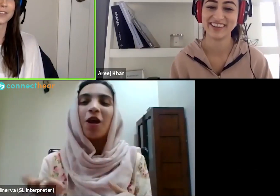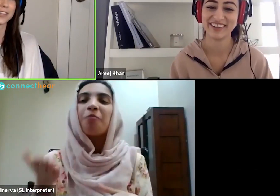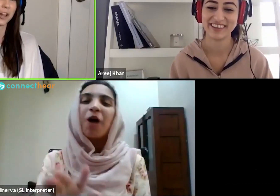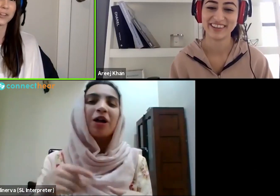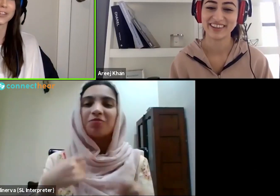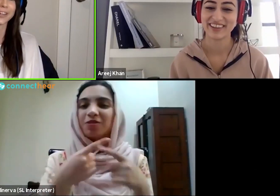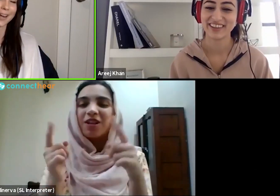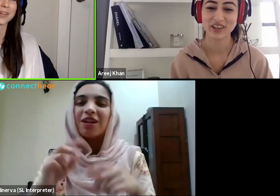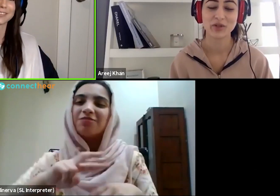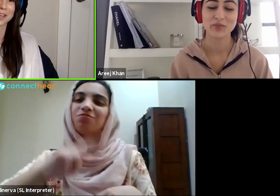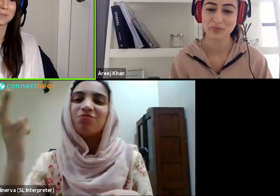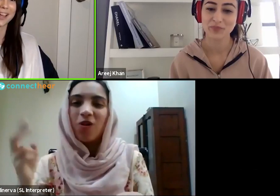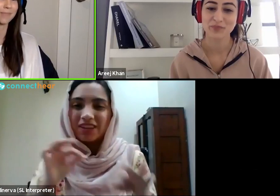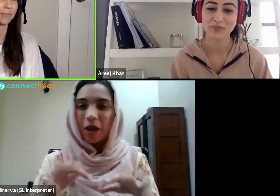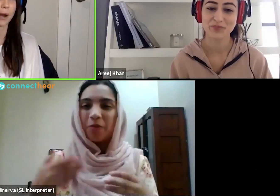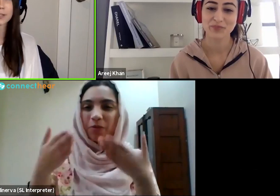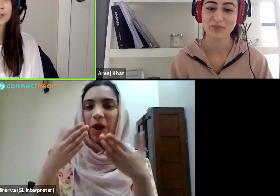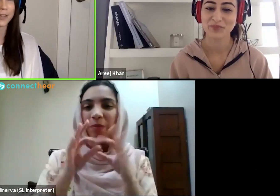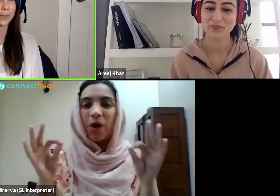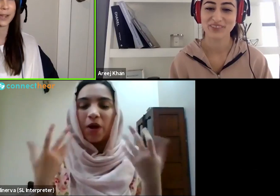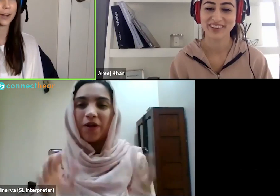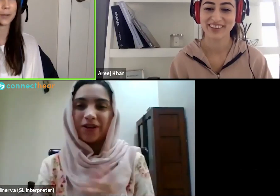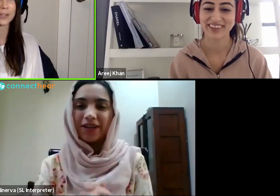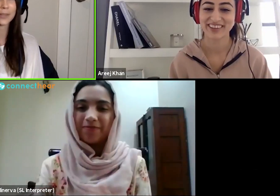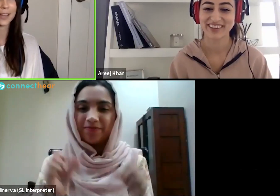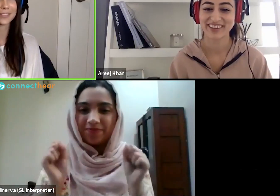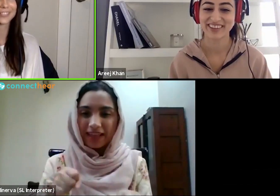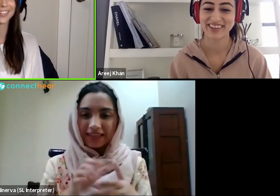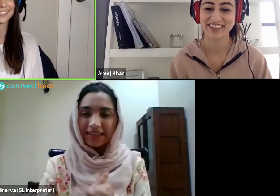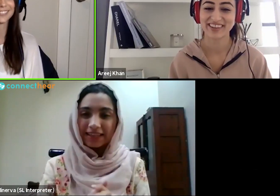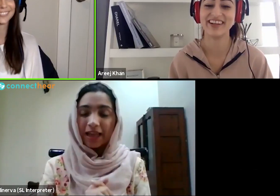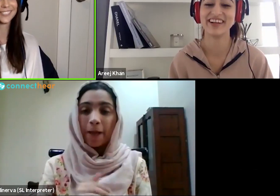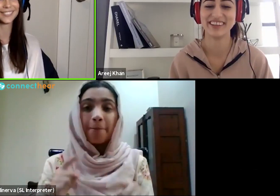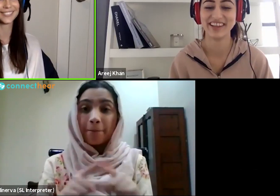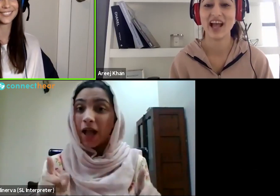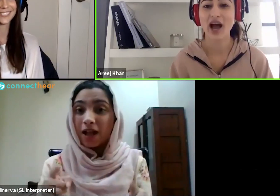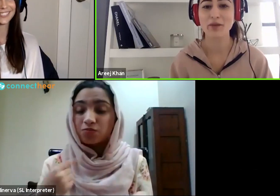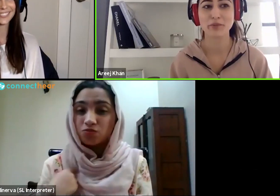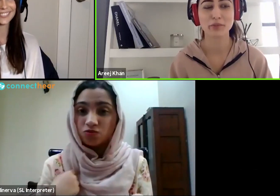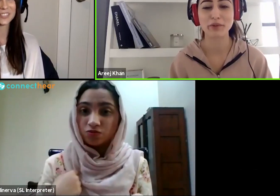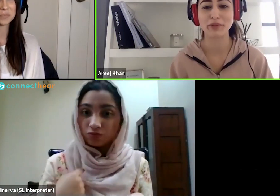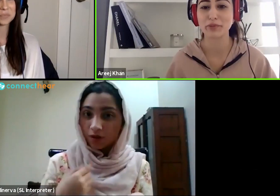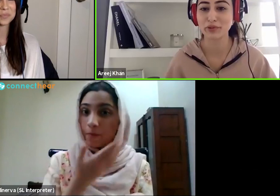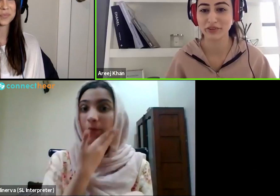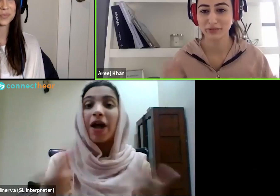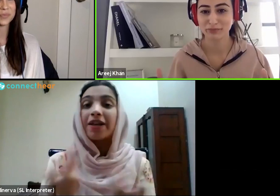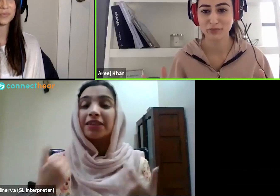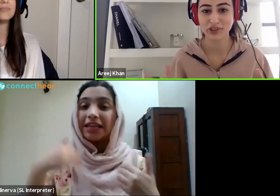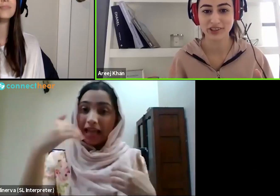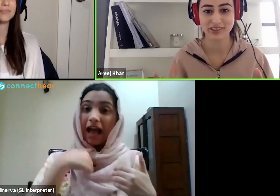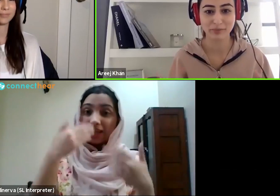biology, physiology, anatomy. So hey, power to each of us. We have our own things we love. So I'm more about the